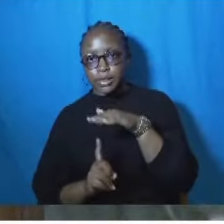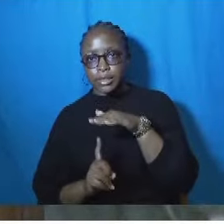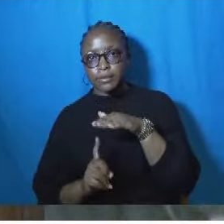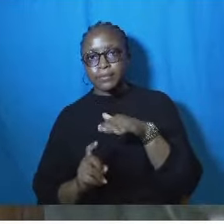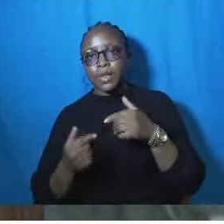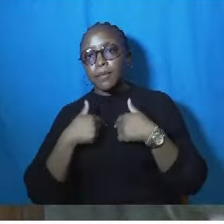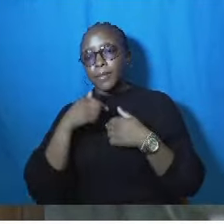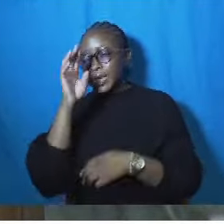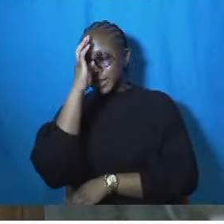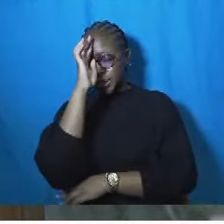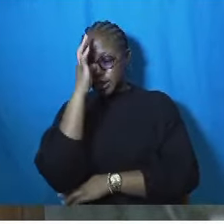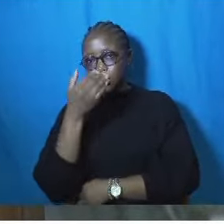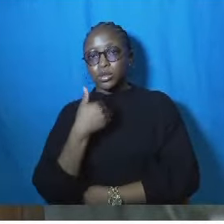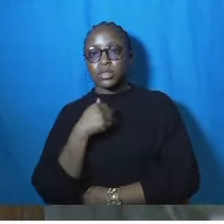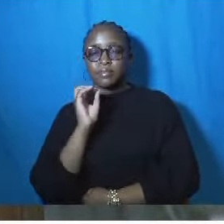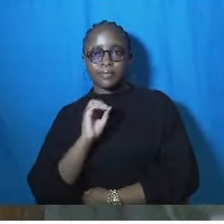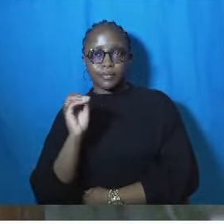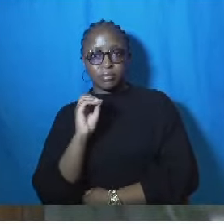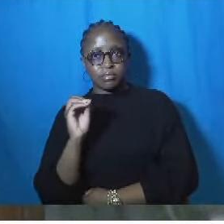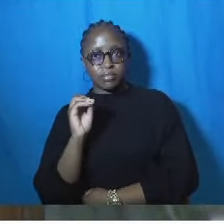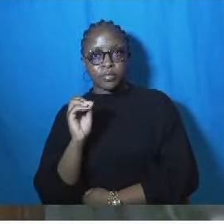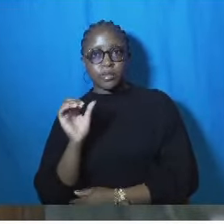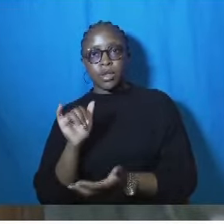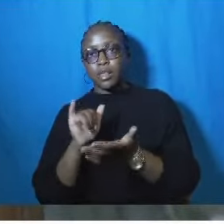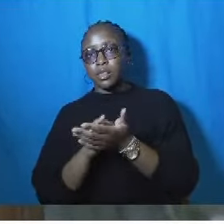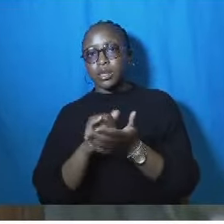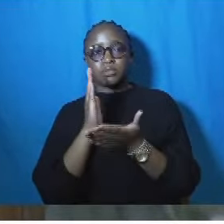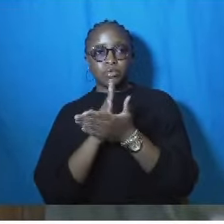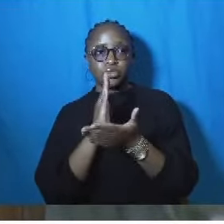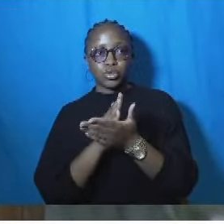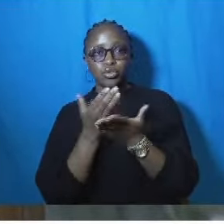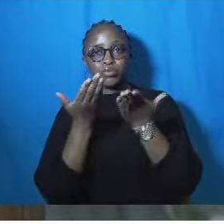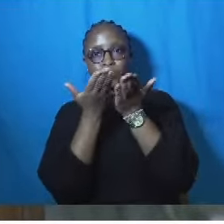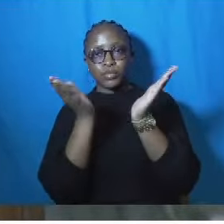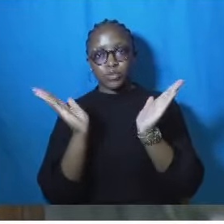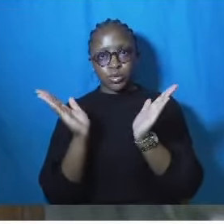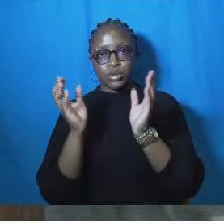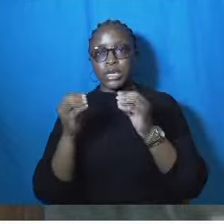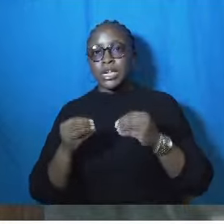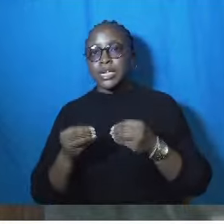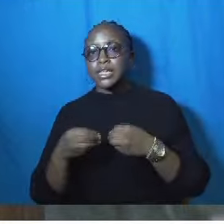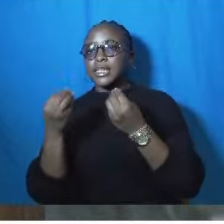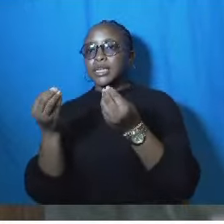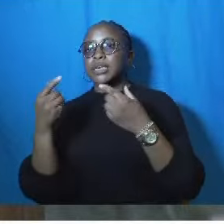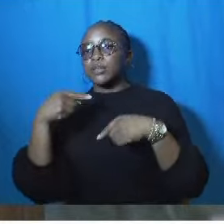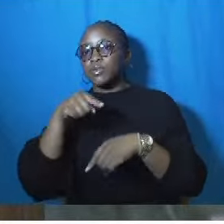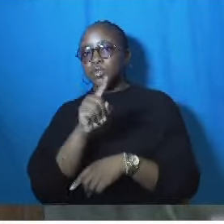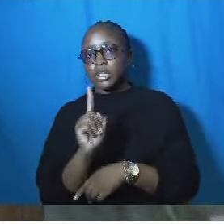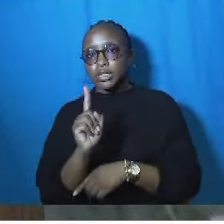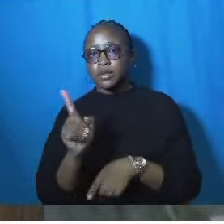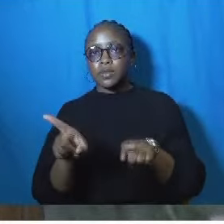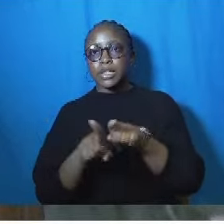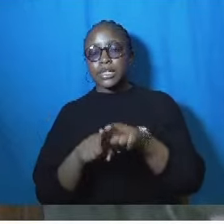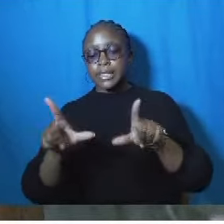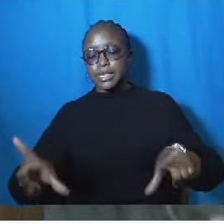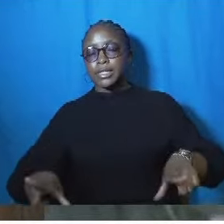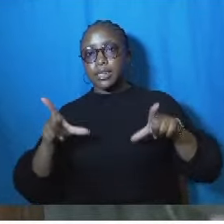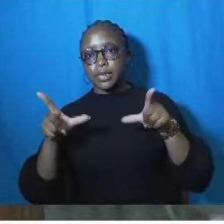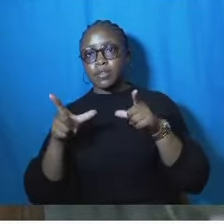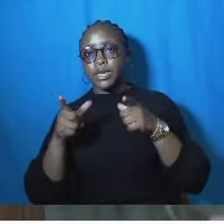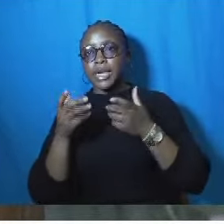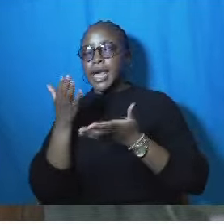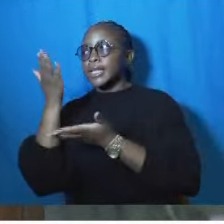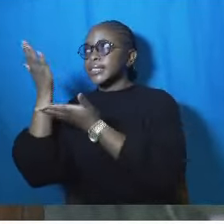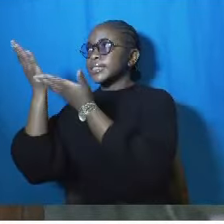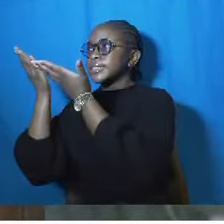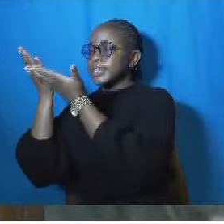doubt that indeed you have offered yourself as a living sacrifice to God,